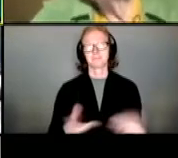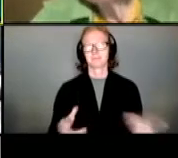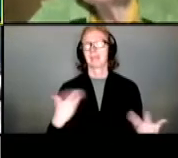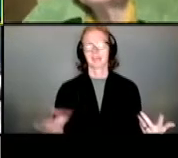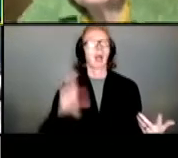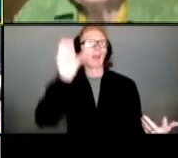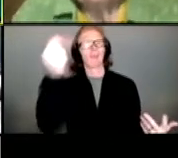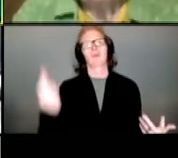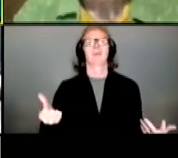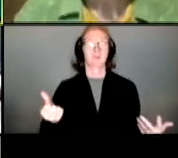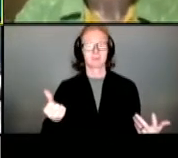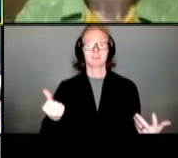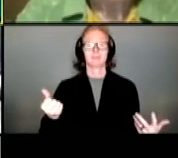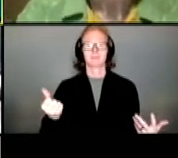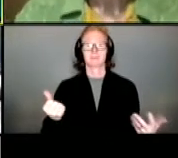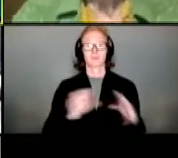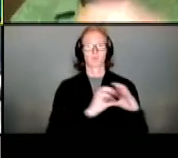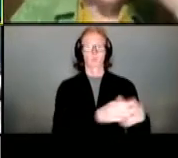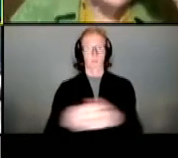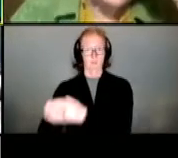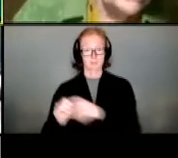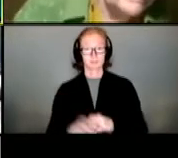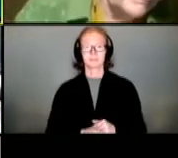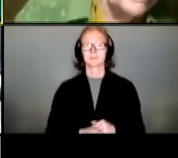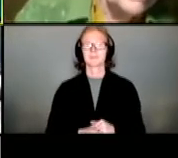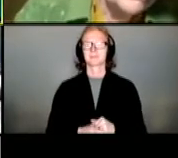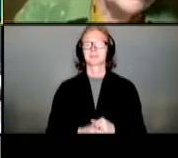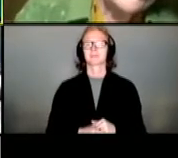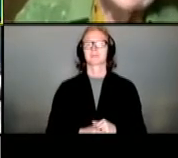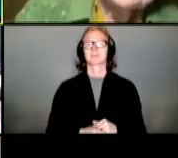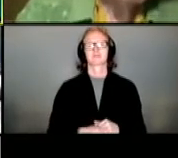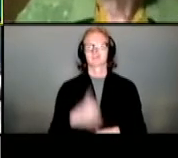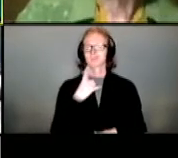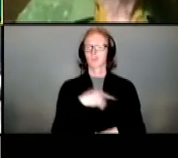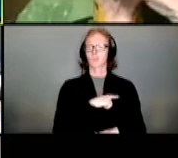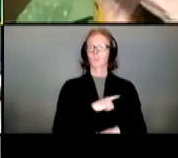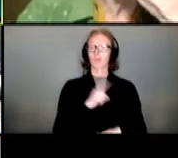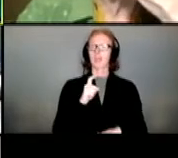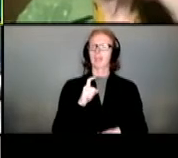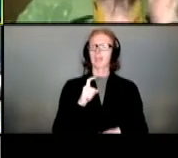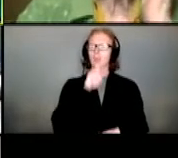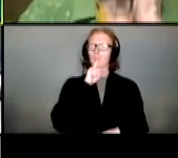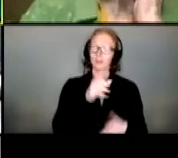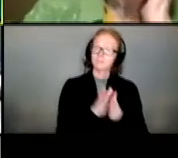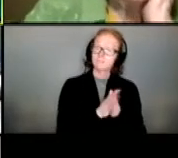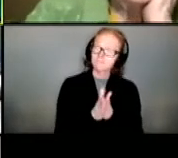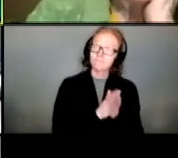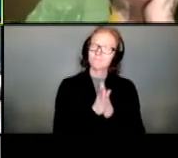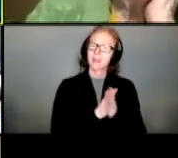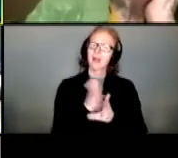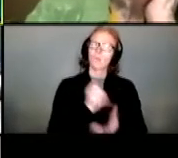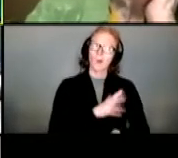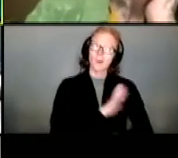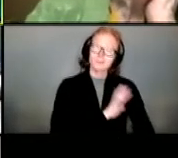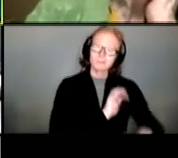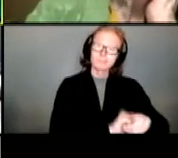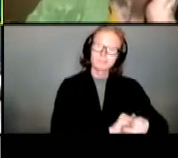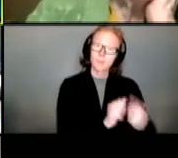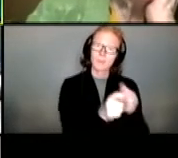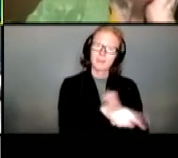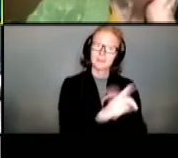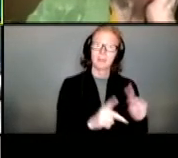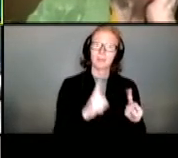other constituencies. And so we have a vested interest in trying to reach these people because they are